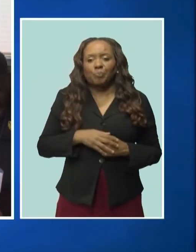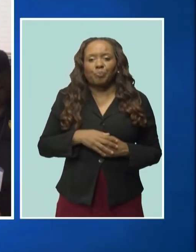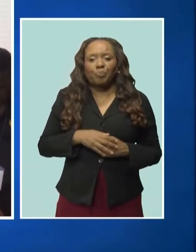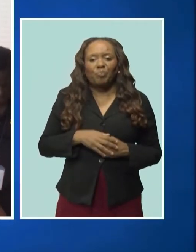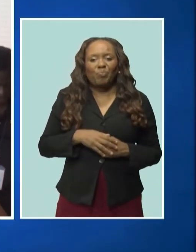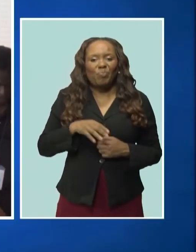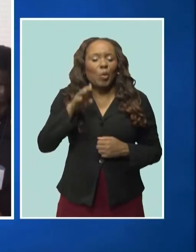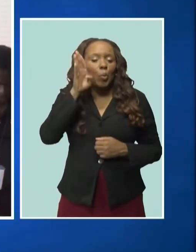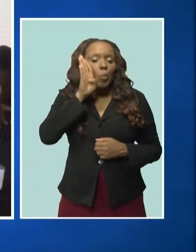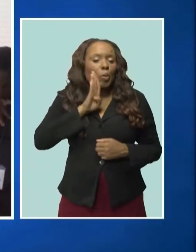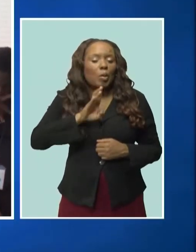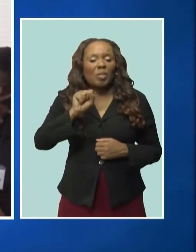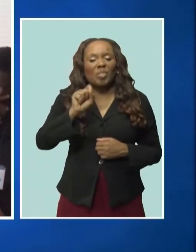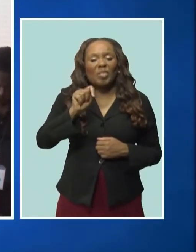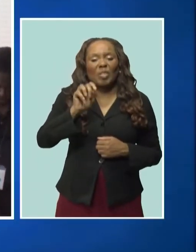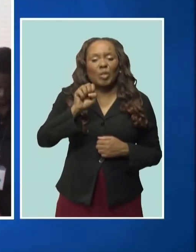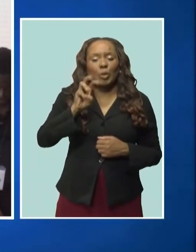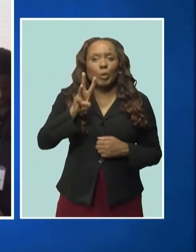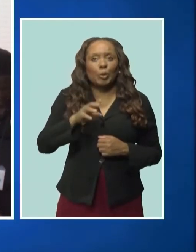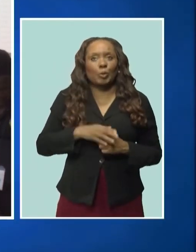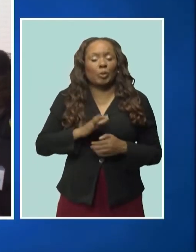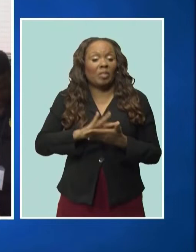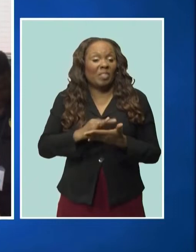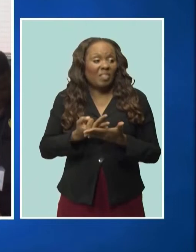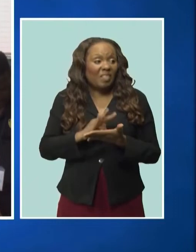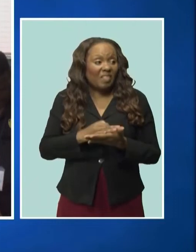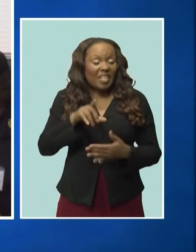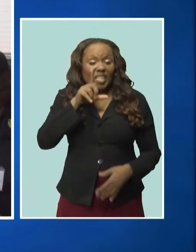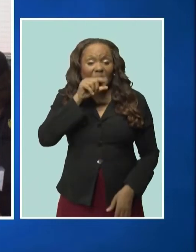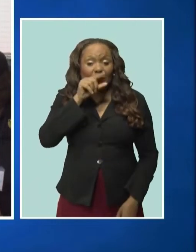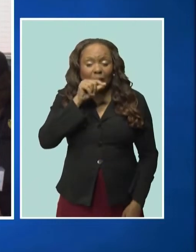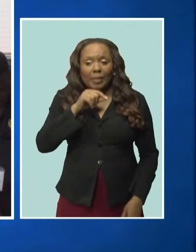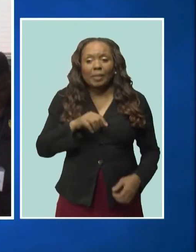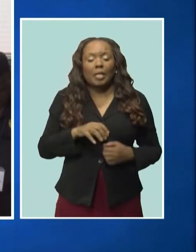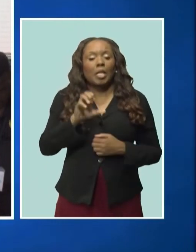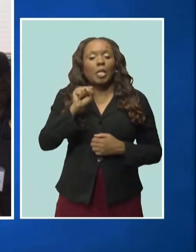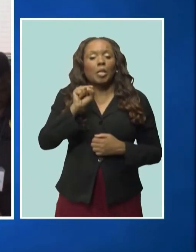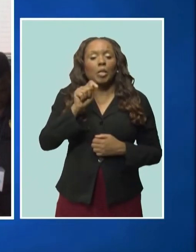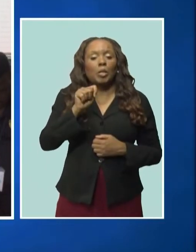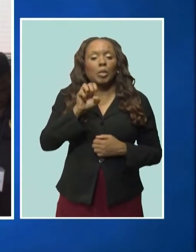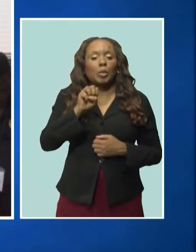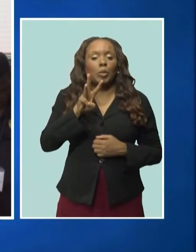stew, escabeche, fried chicken, stew pork.